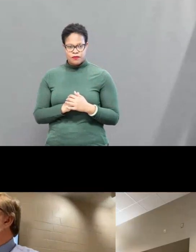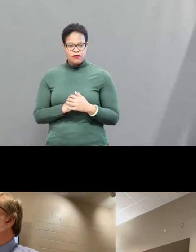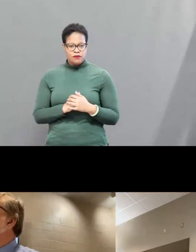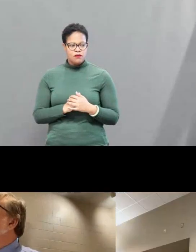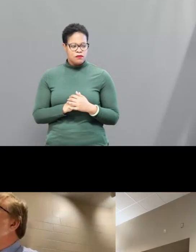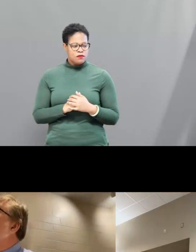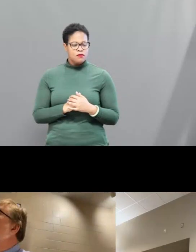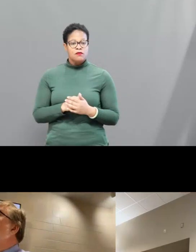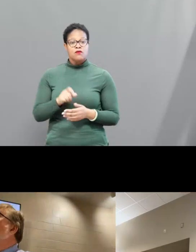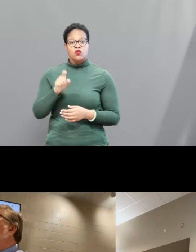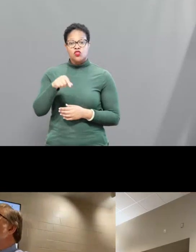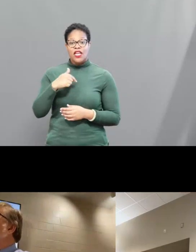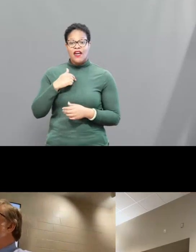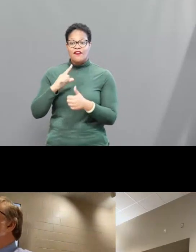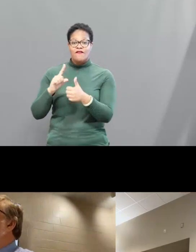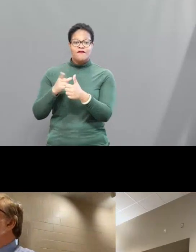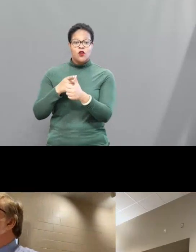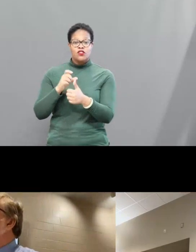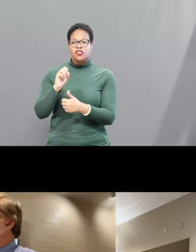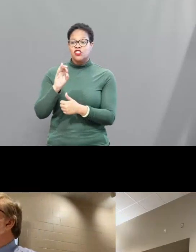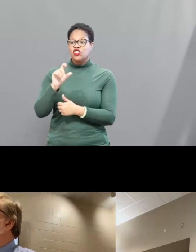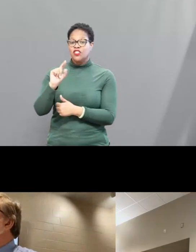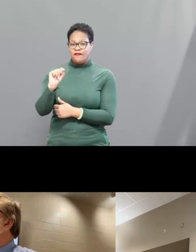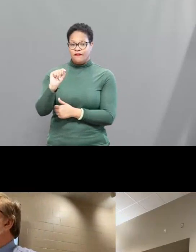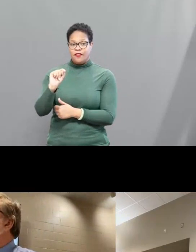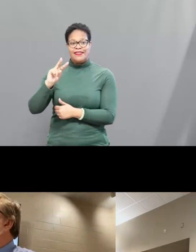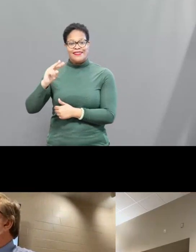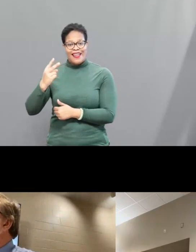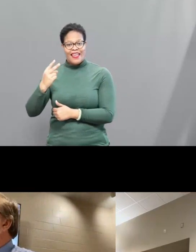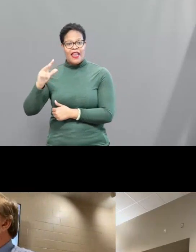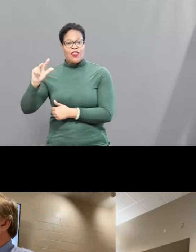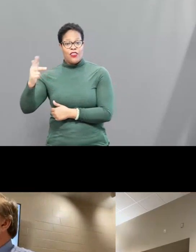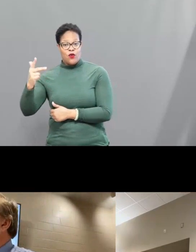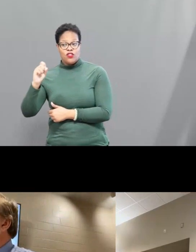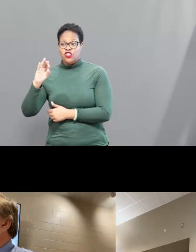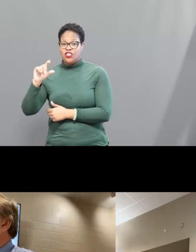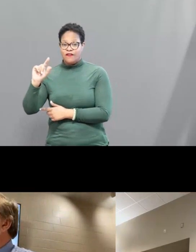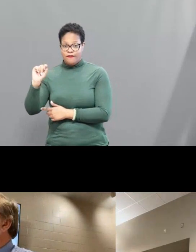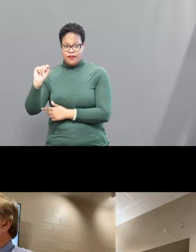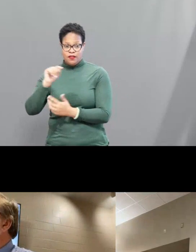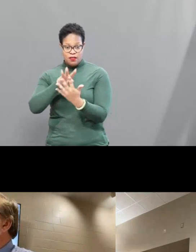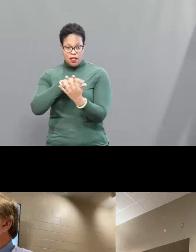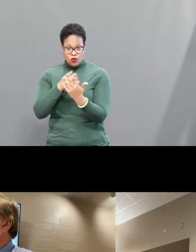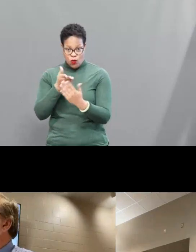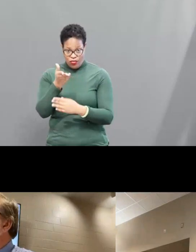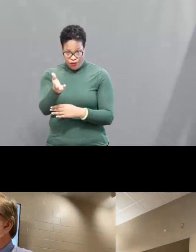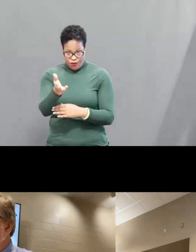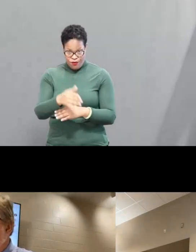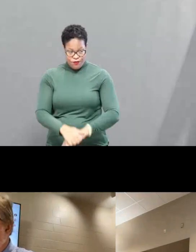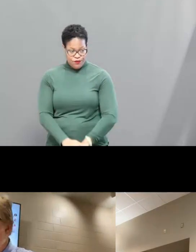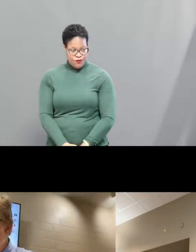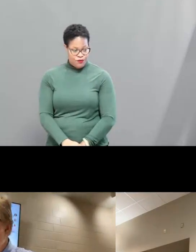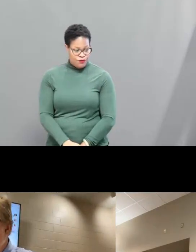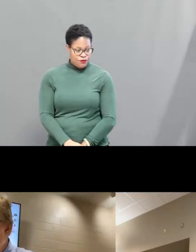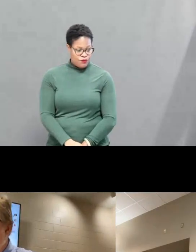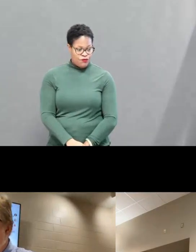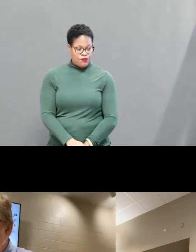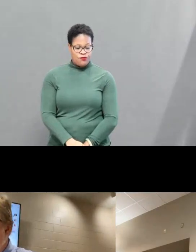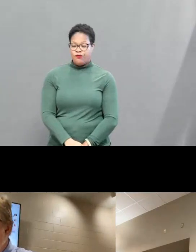And you should have a first shift, second shift, and third shift. Look like this.